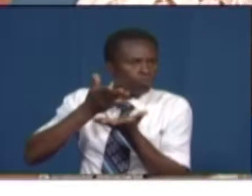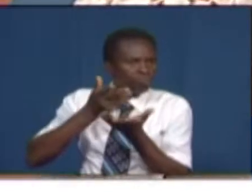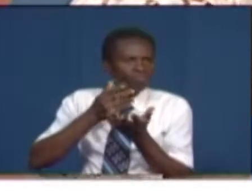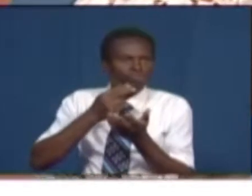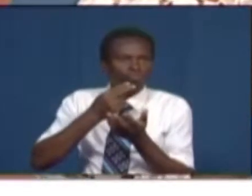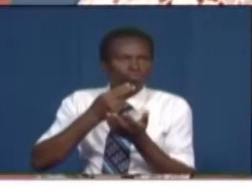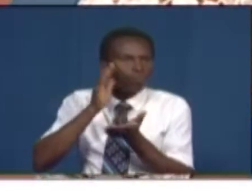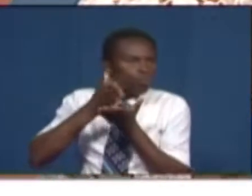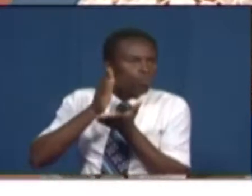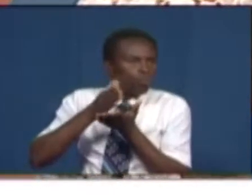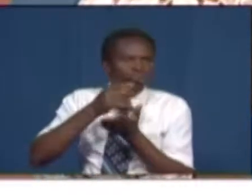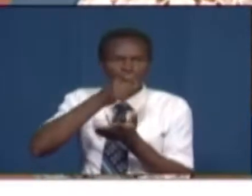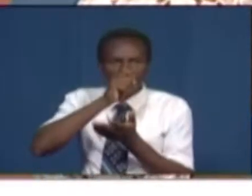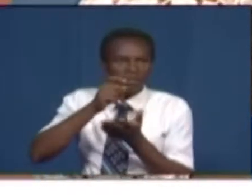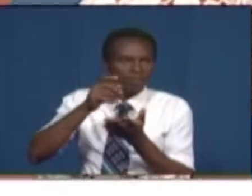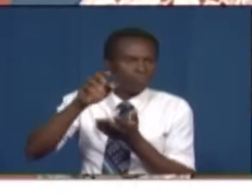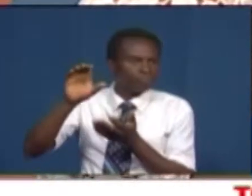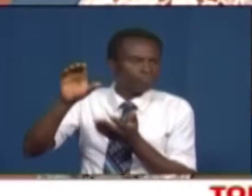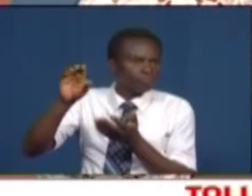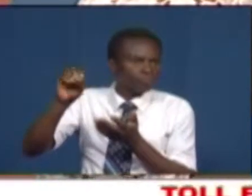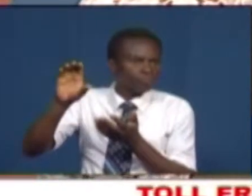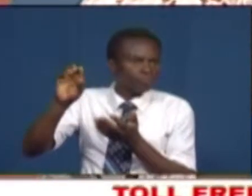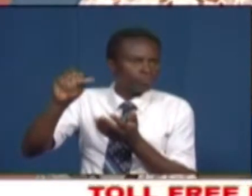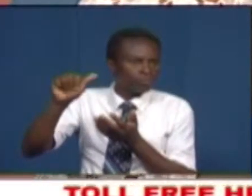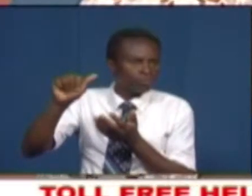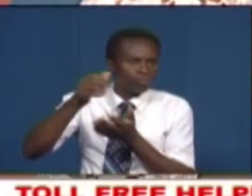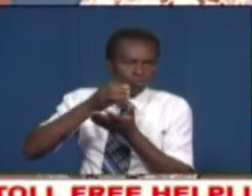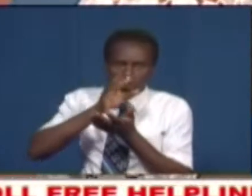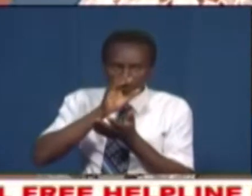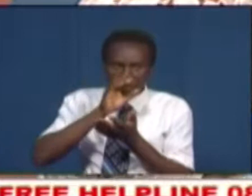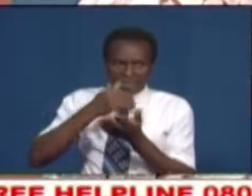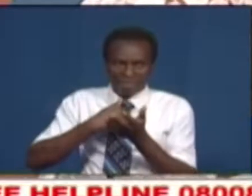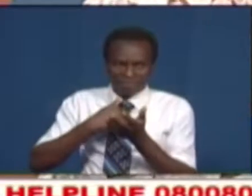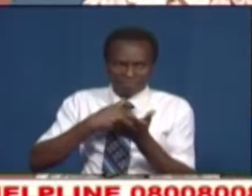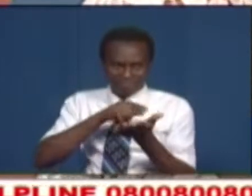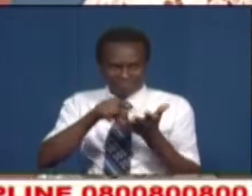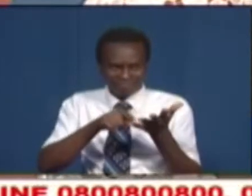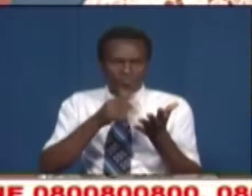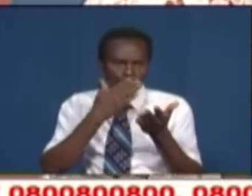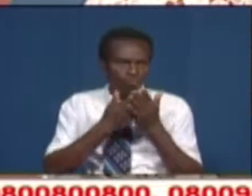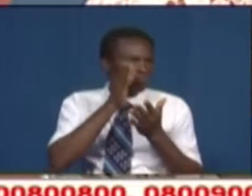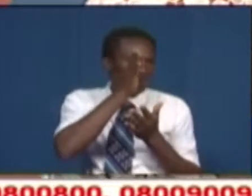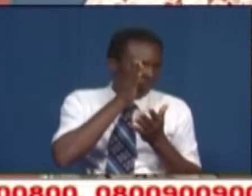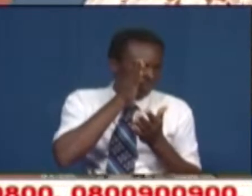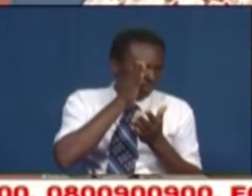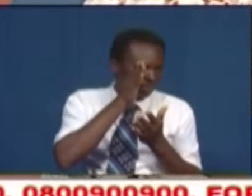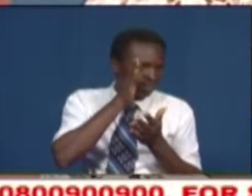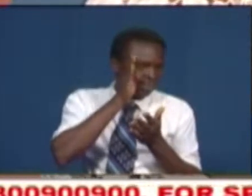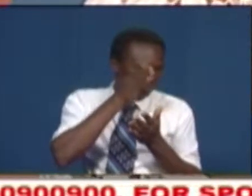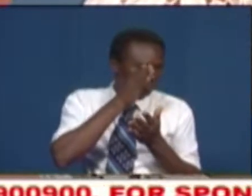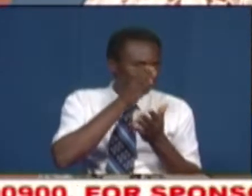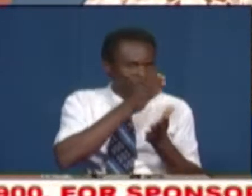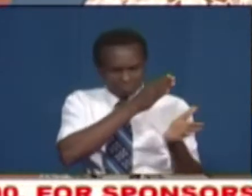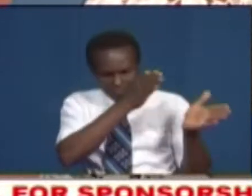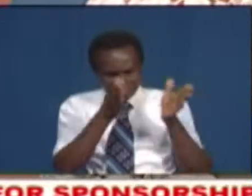have a lot, you know, being grown in the north and even in Bonga-Hafo region. And even we are even lucky that some of these soyas are being